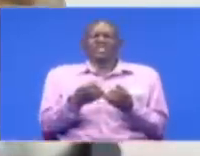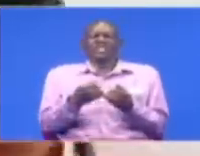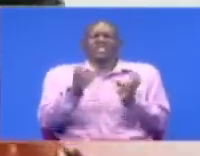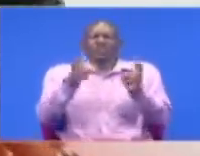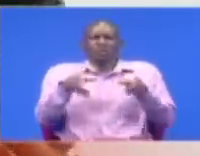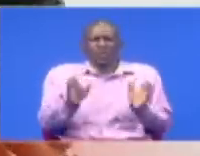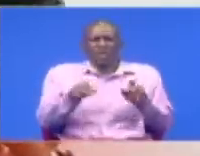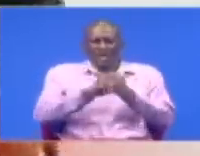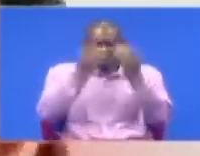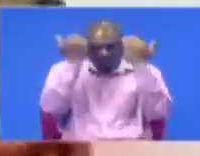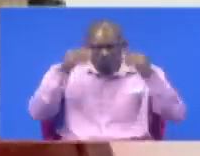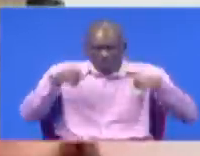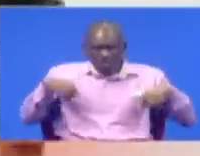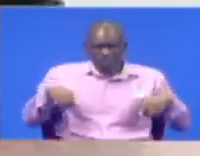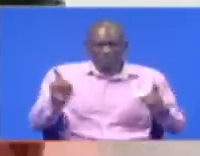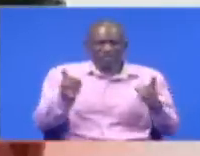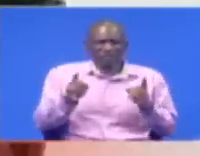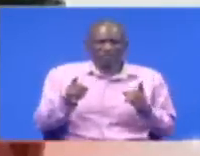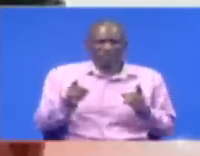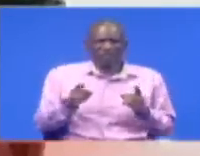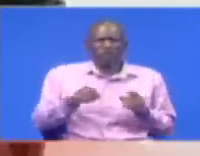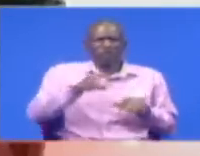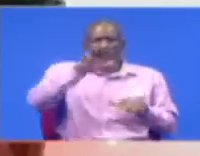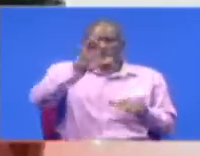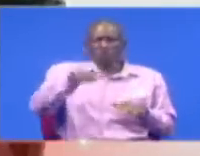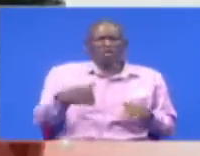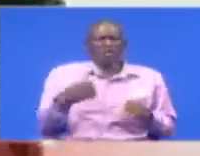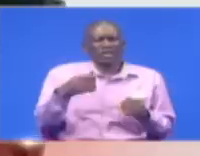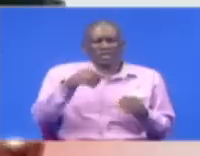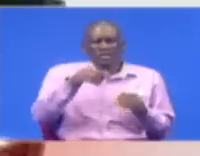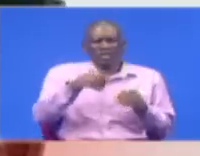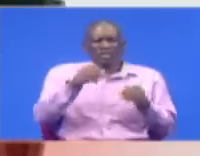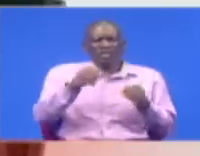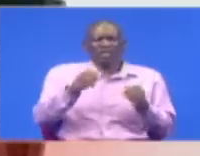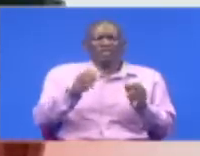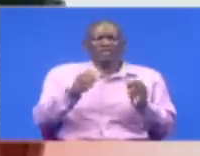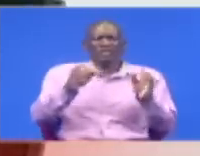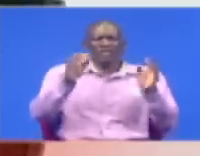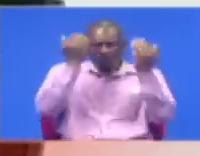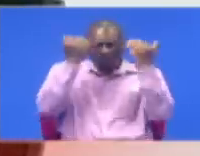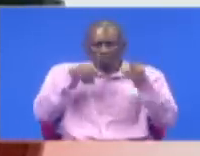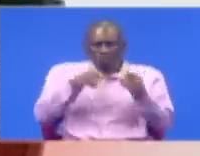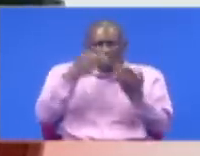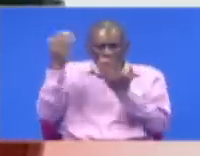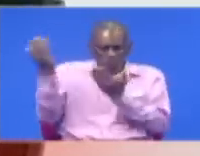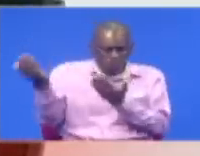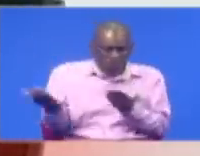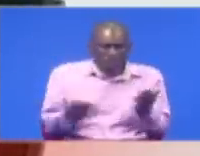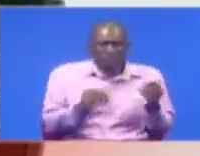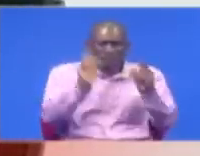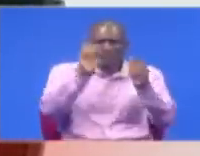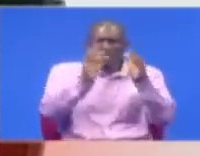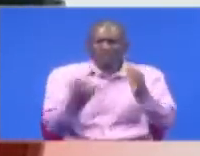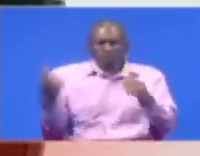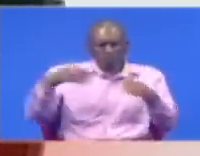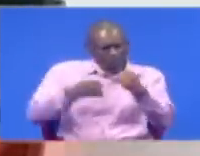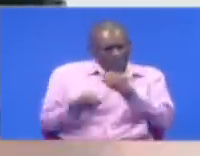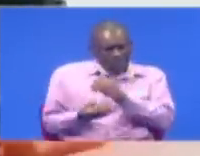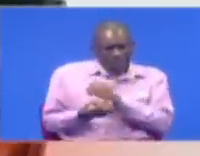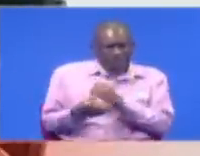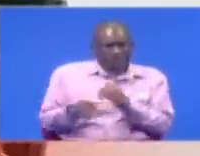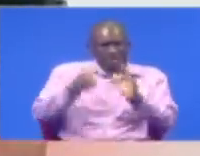court itself calling for the minister to appear before them and explain